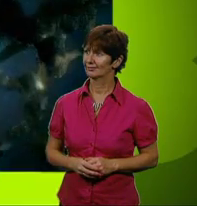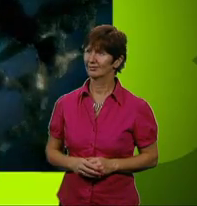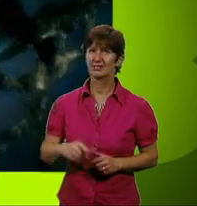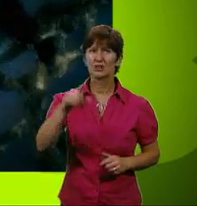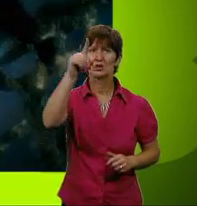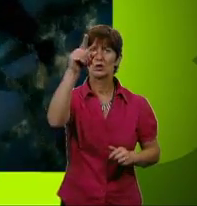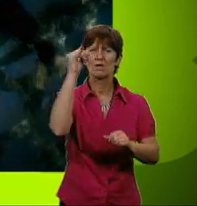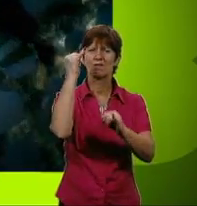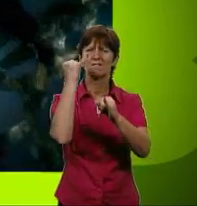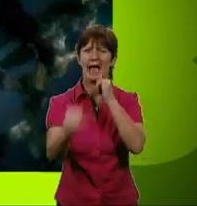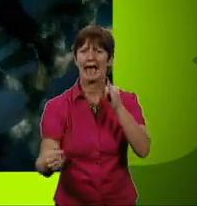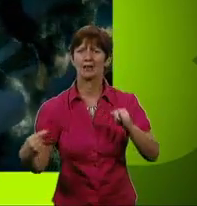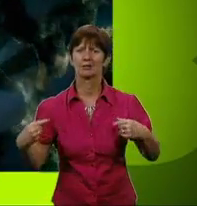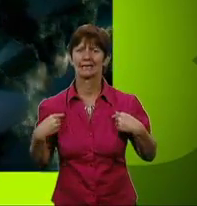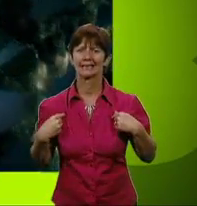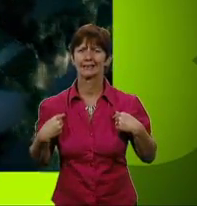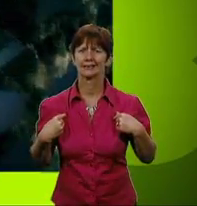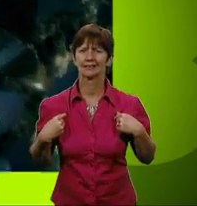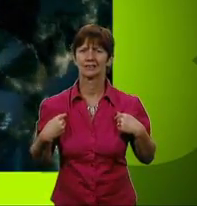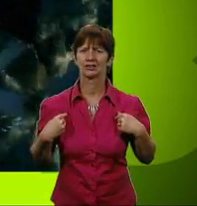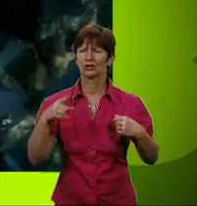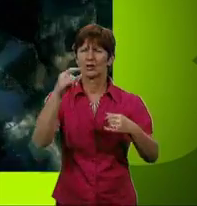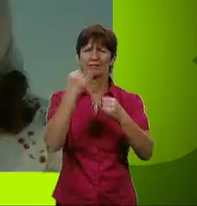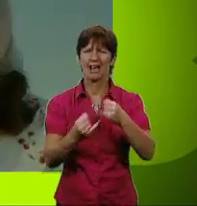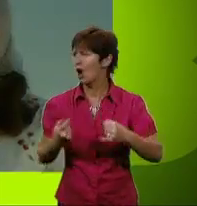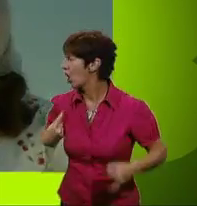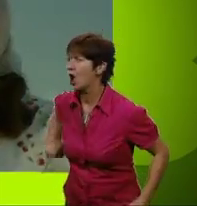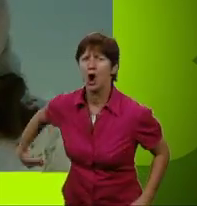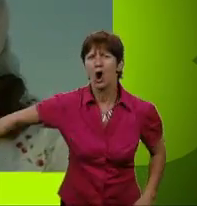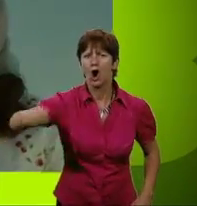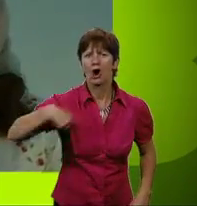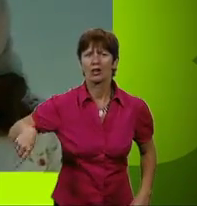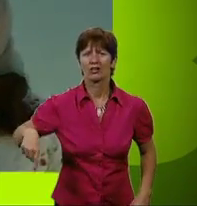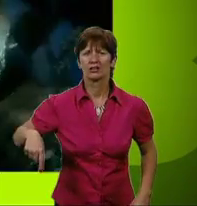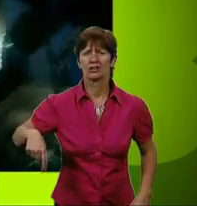You failed me, Chloe. You failed us all.